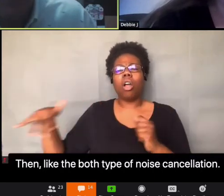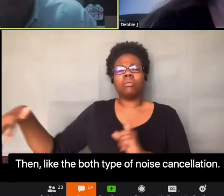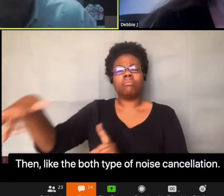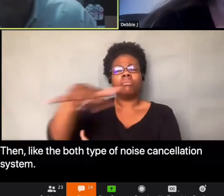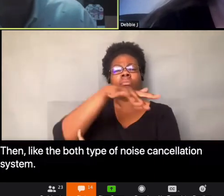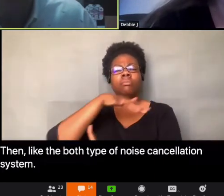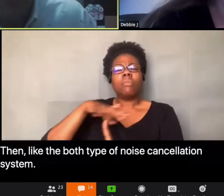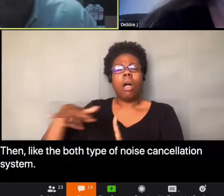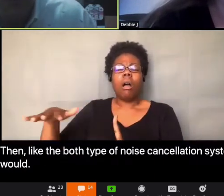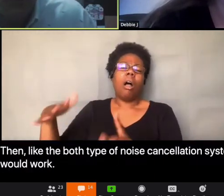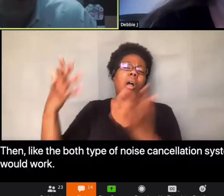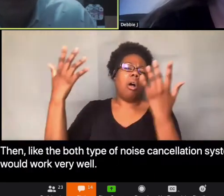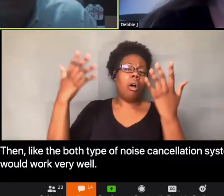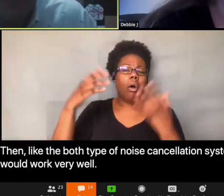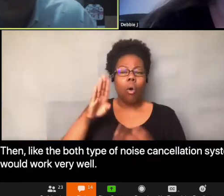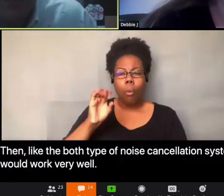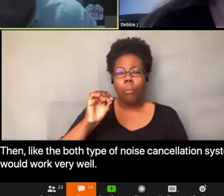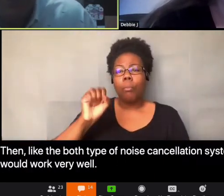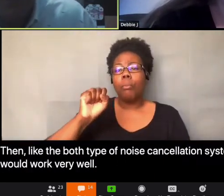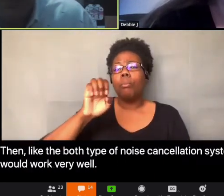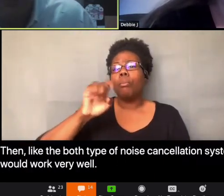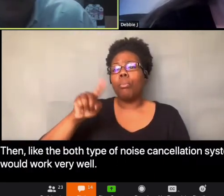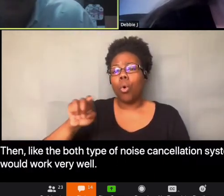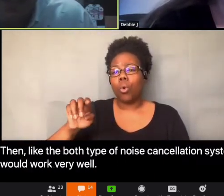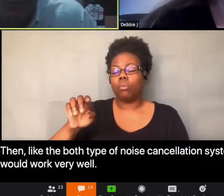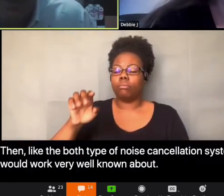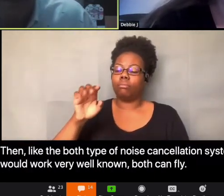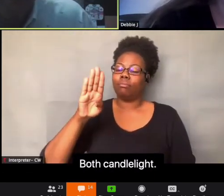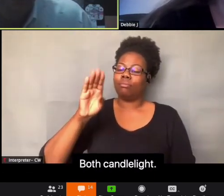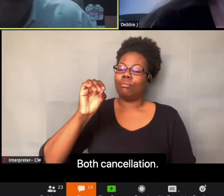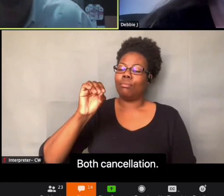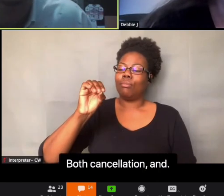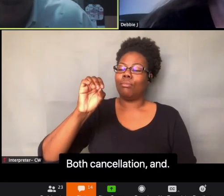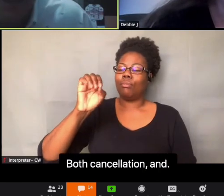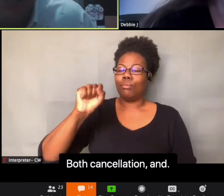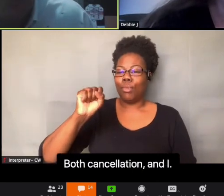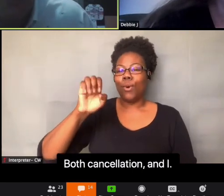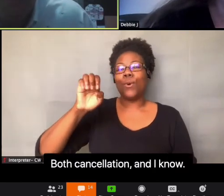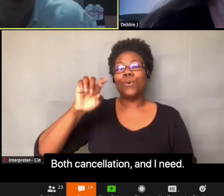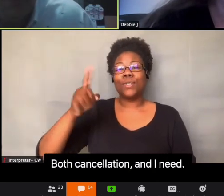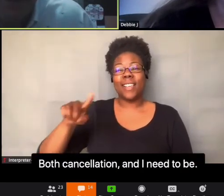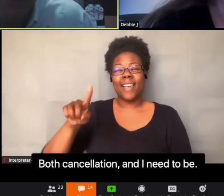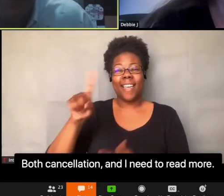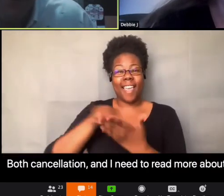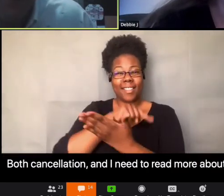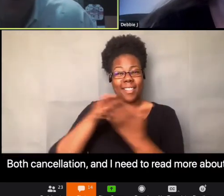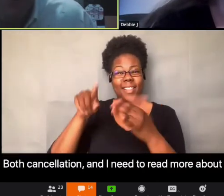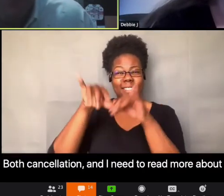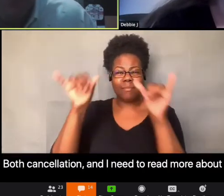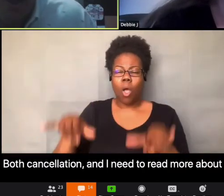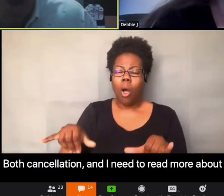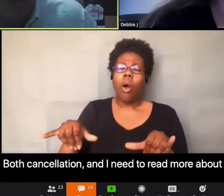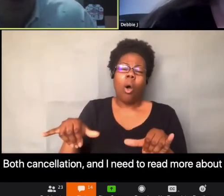system would work very well with noise Bose cancellation. And I need to read more about it.